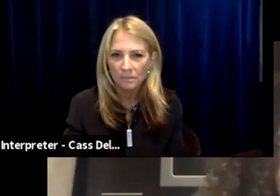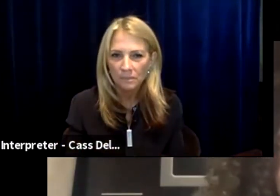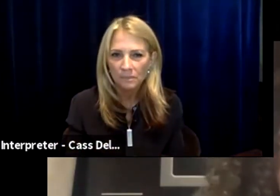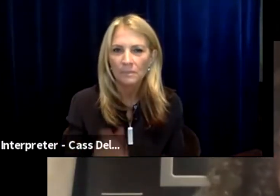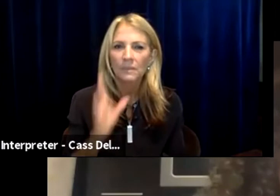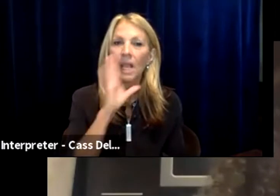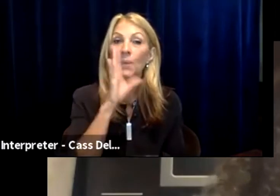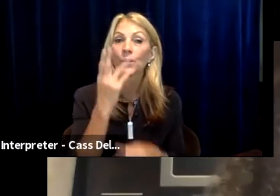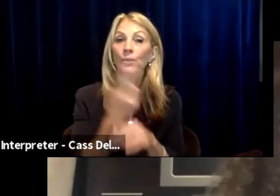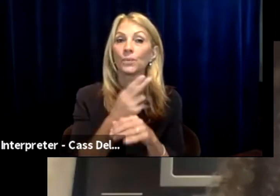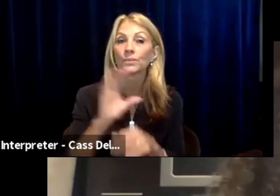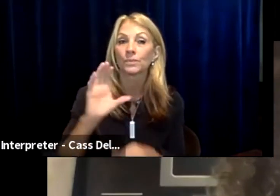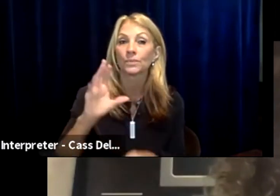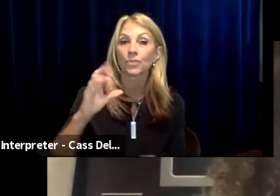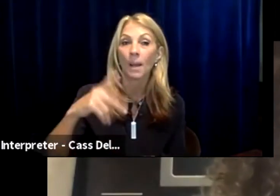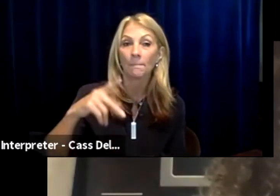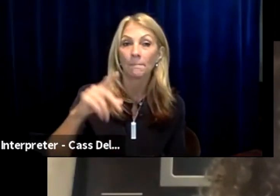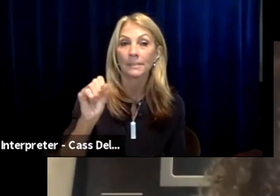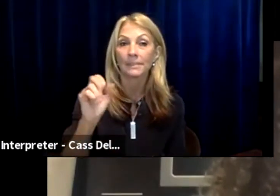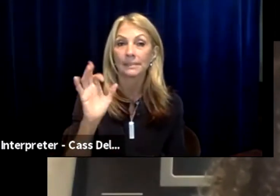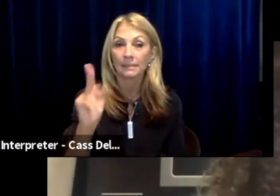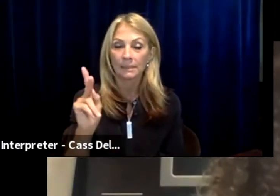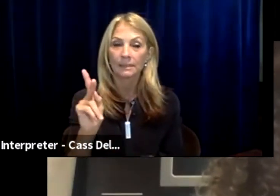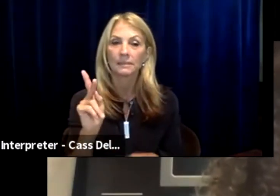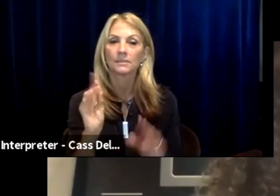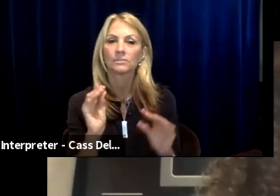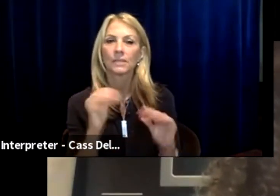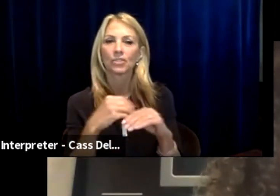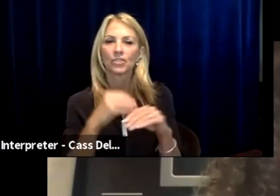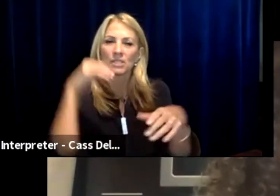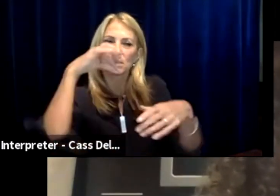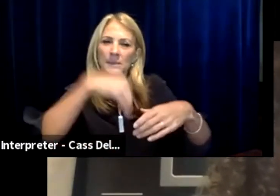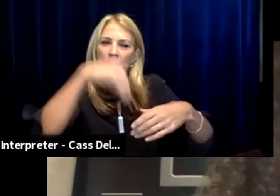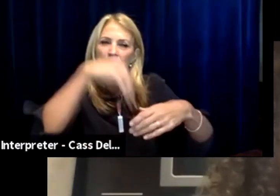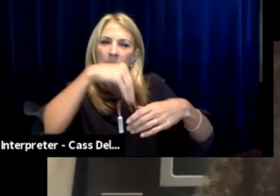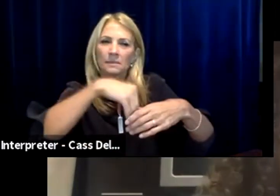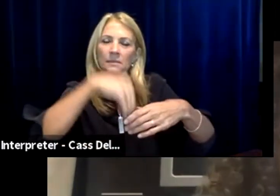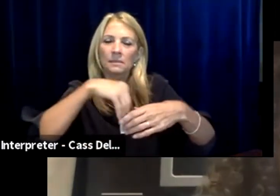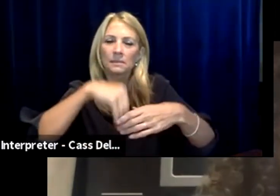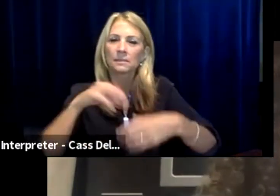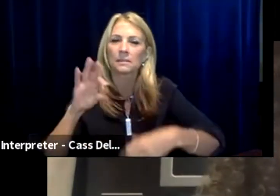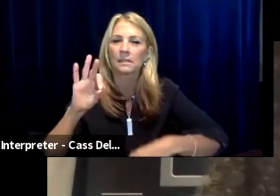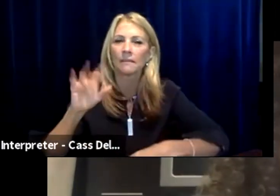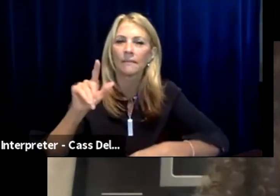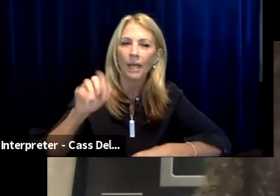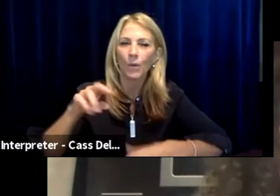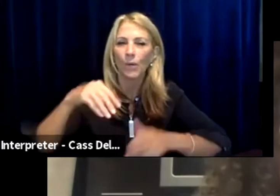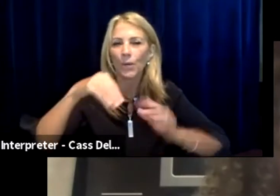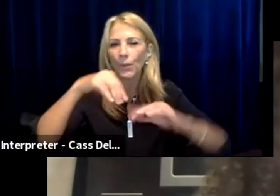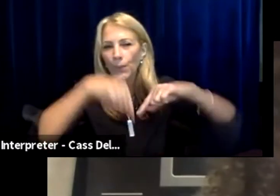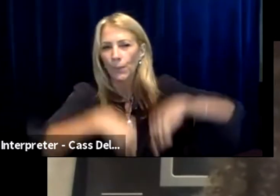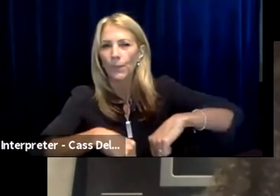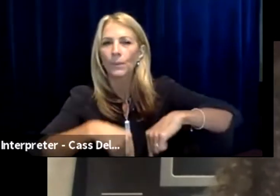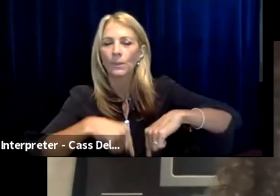the chopstick to kind of get the flour in there. So yeah.